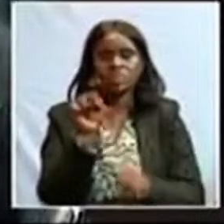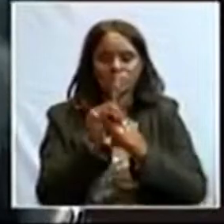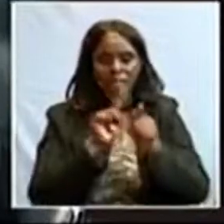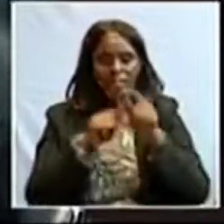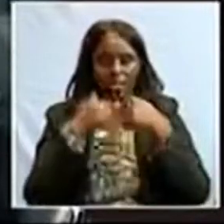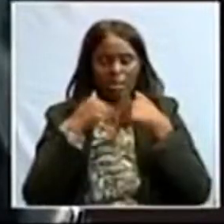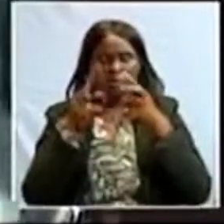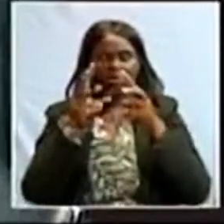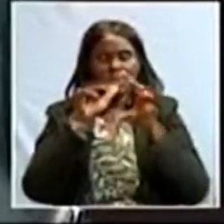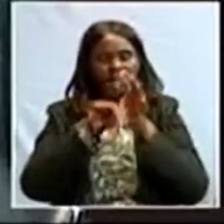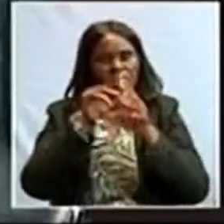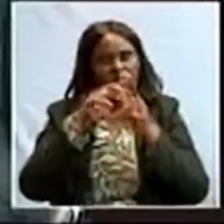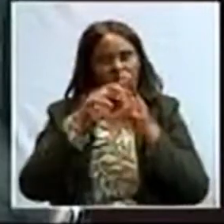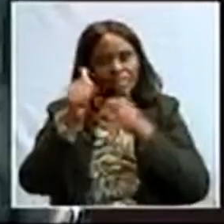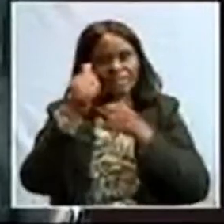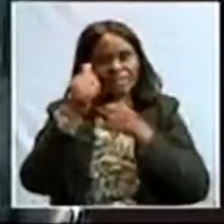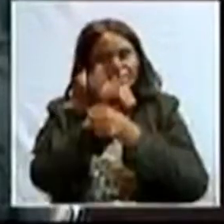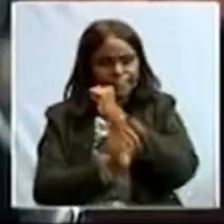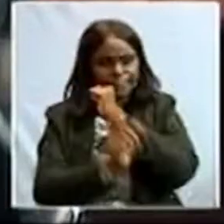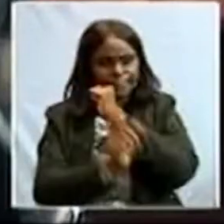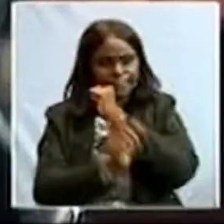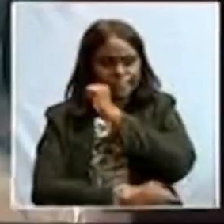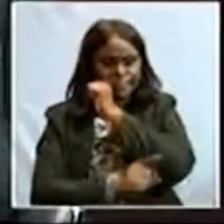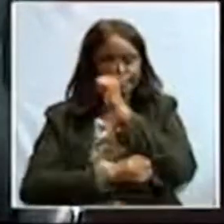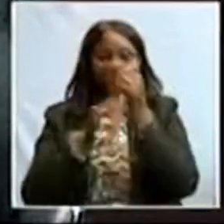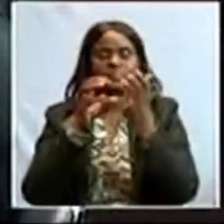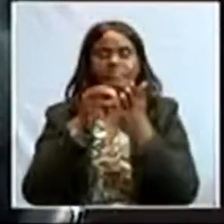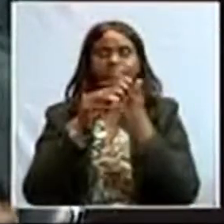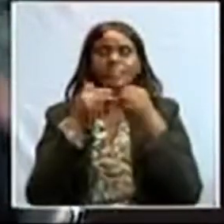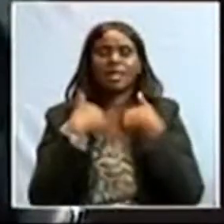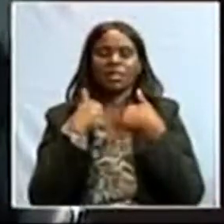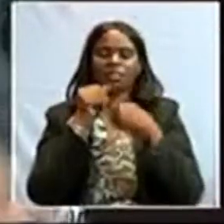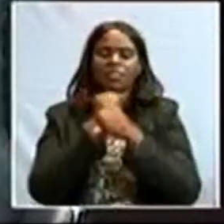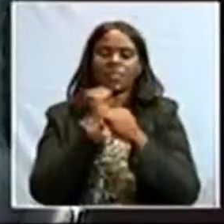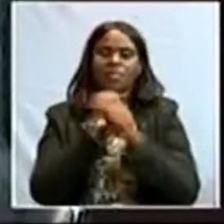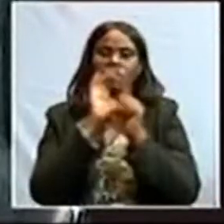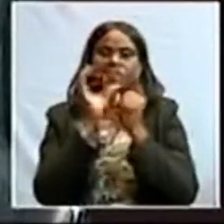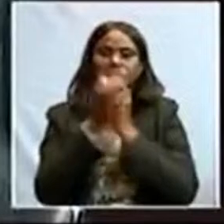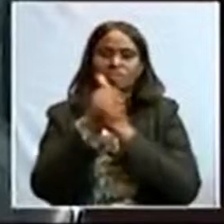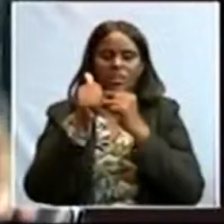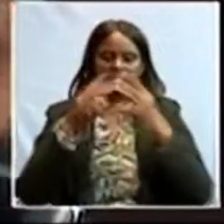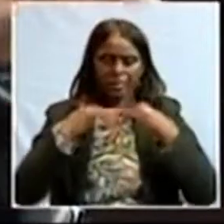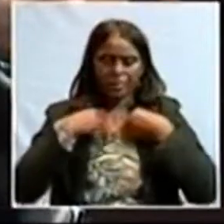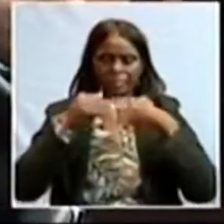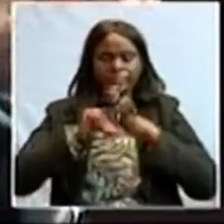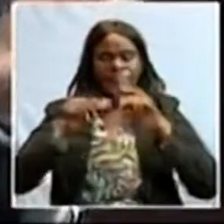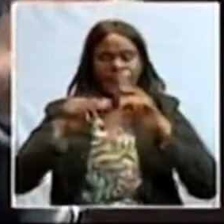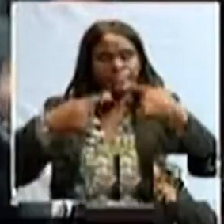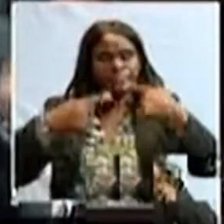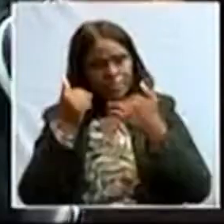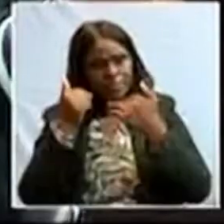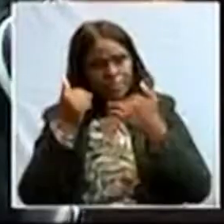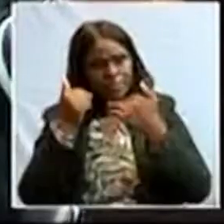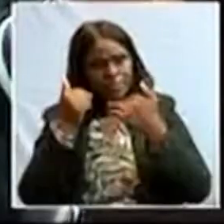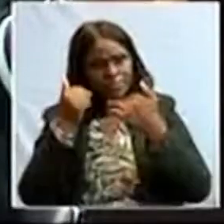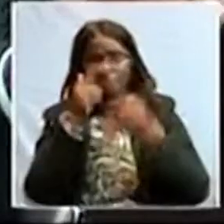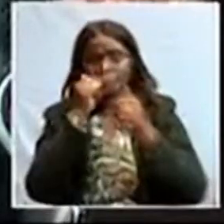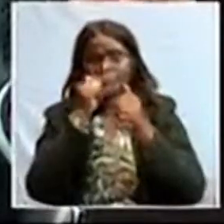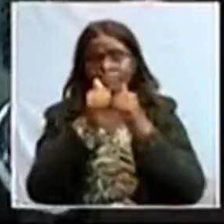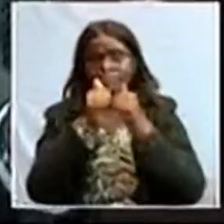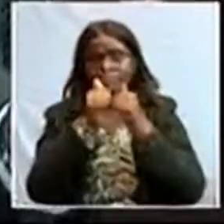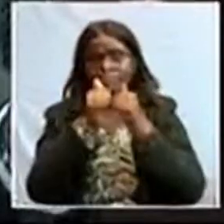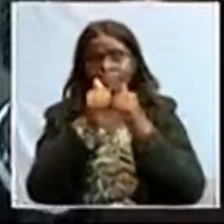way in which you deal with disciplinary issues. There's a work culture that you've adopted in local government. Now, since the